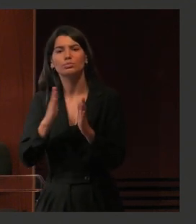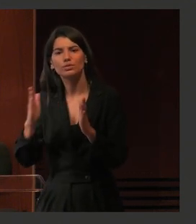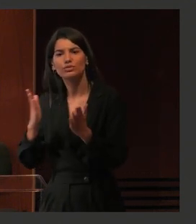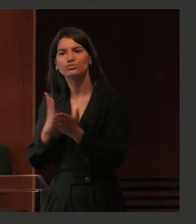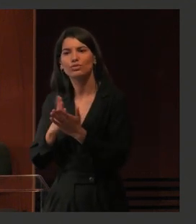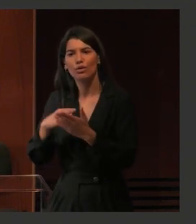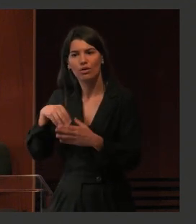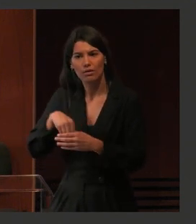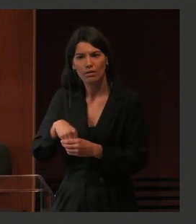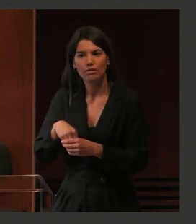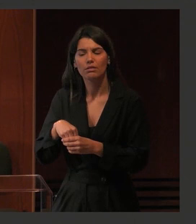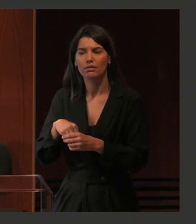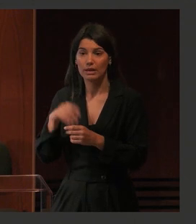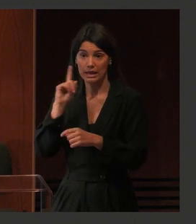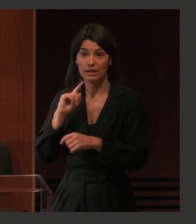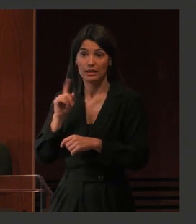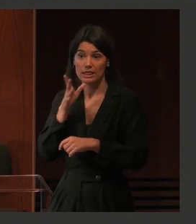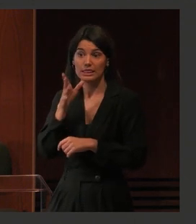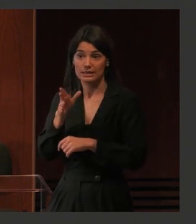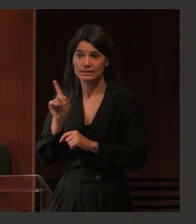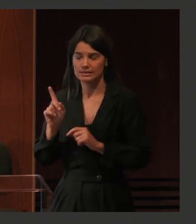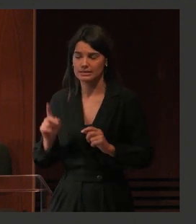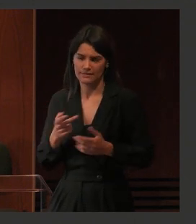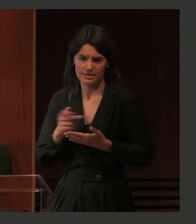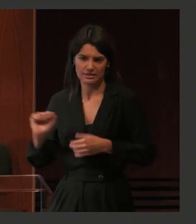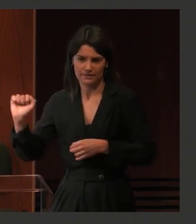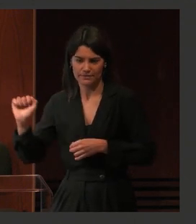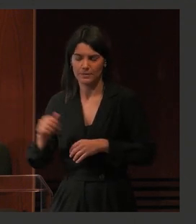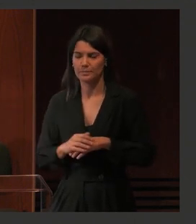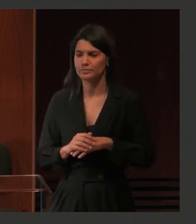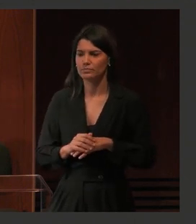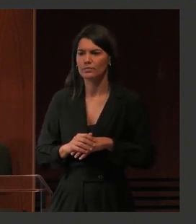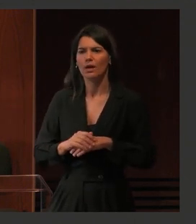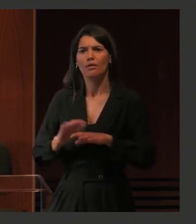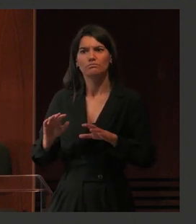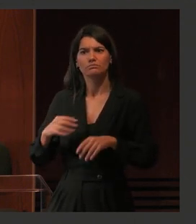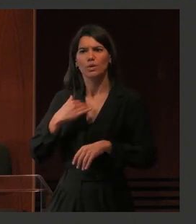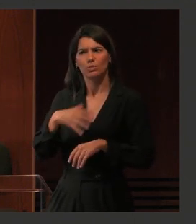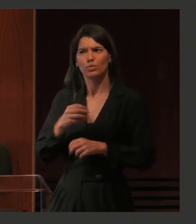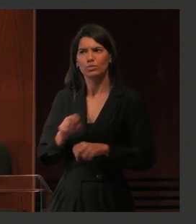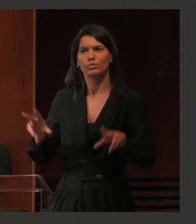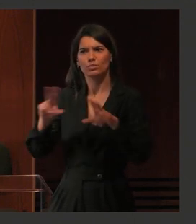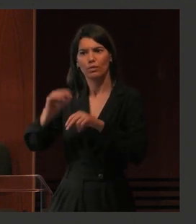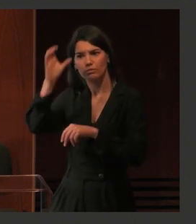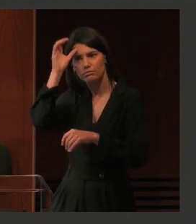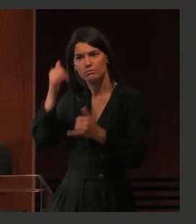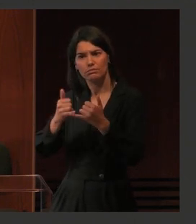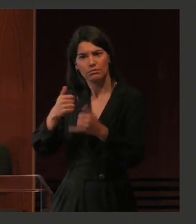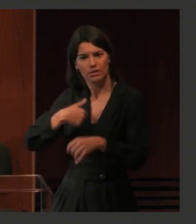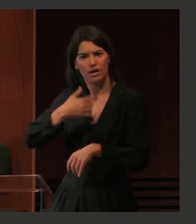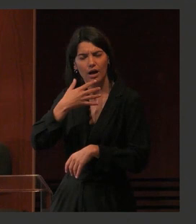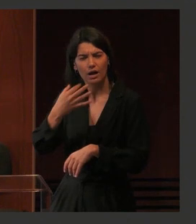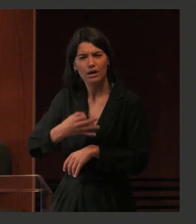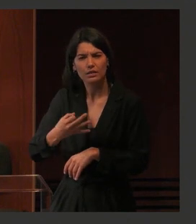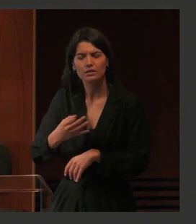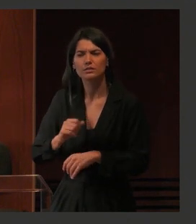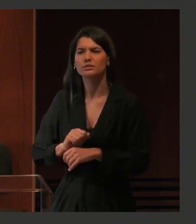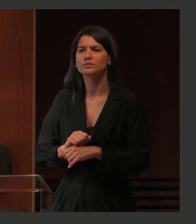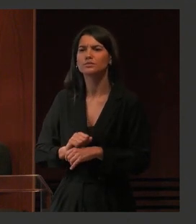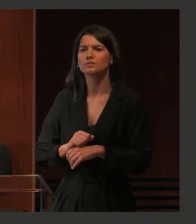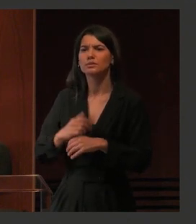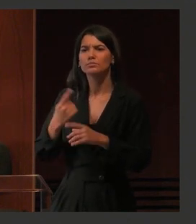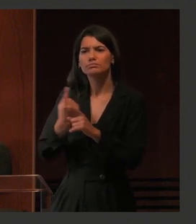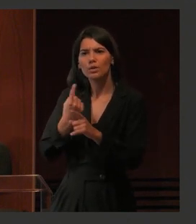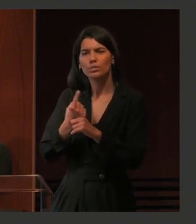quote. I believe that in this new world of AI, these skills will be at the forefront